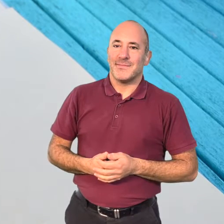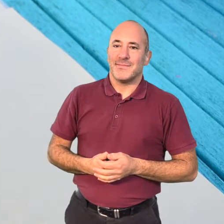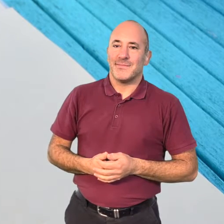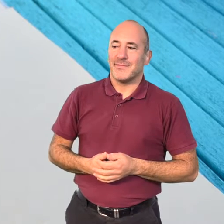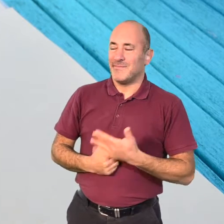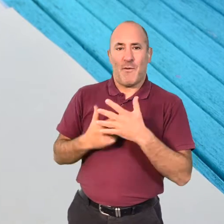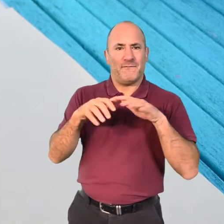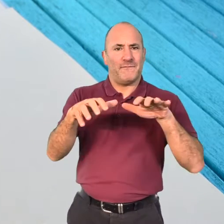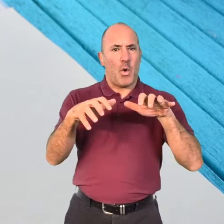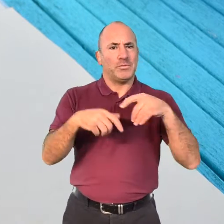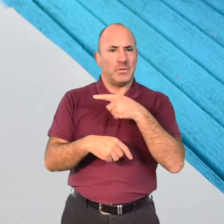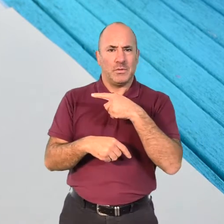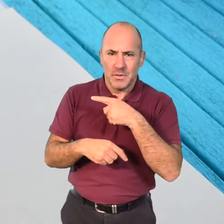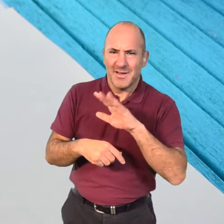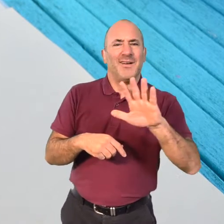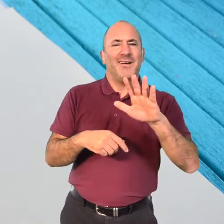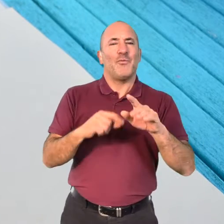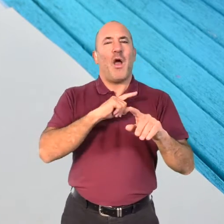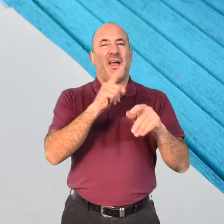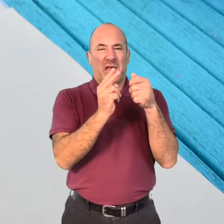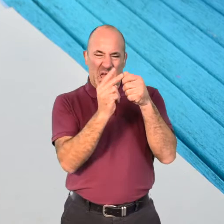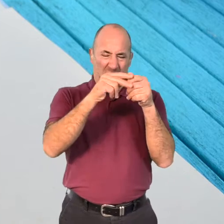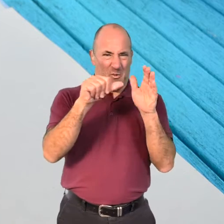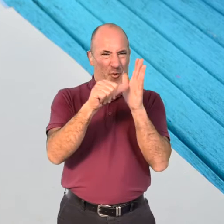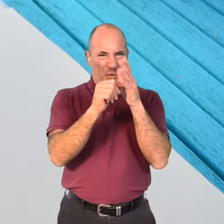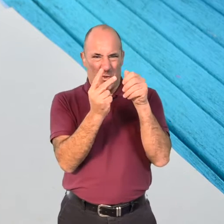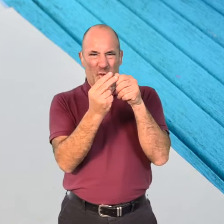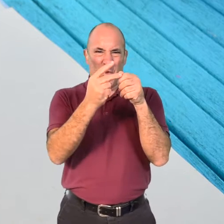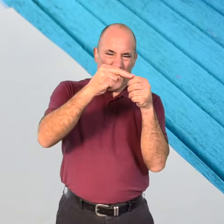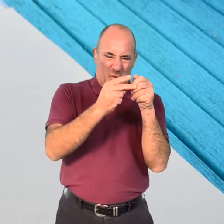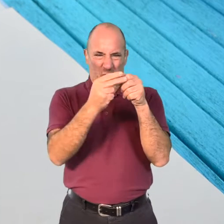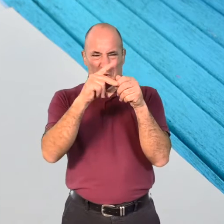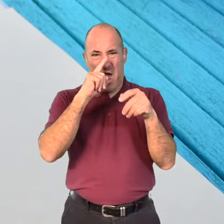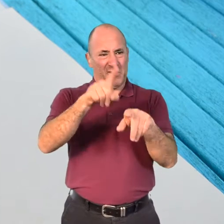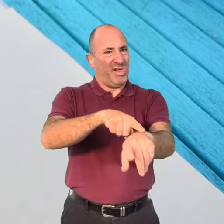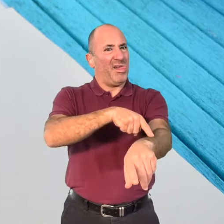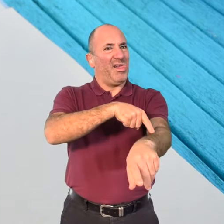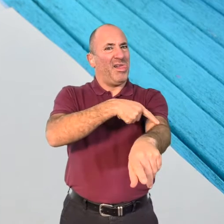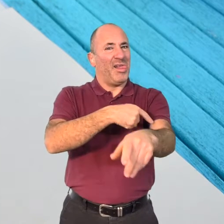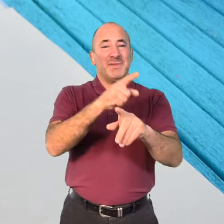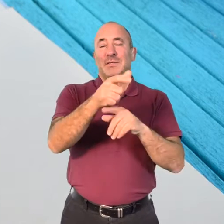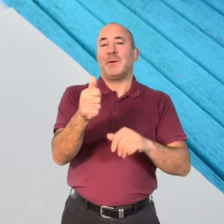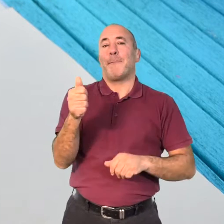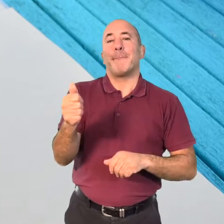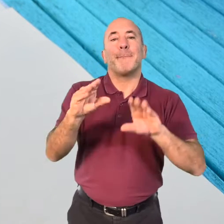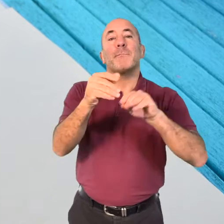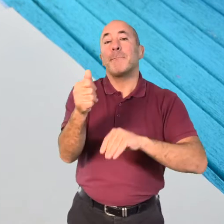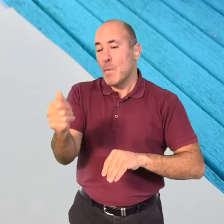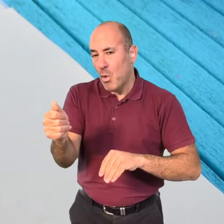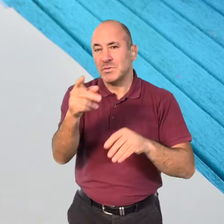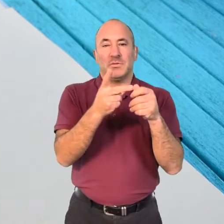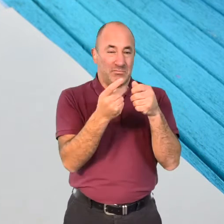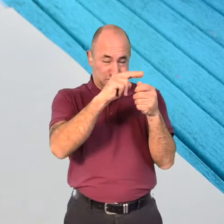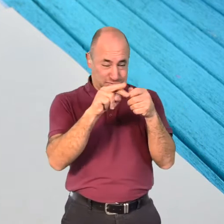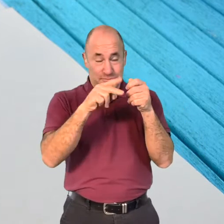The image on the screen is frozen again. Cutting out the swirls is fiddly and can take a while, so pause your video until you are